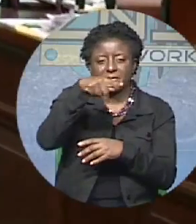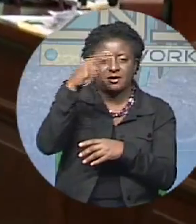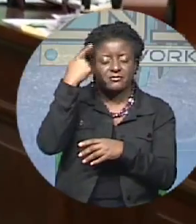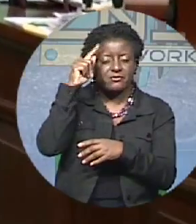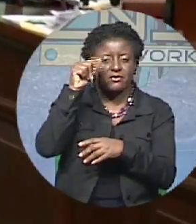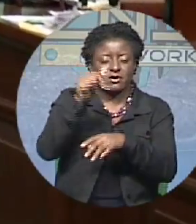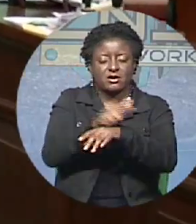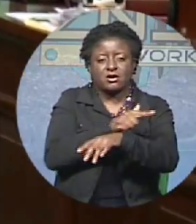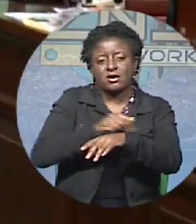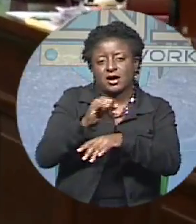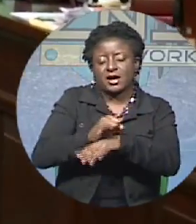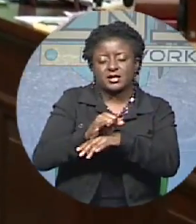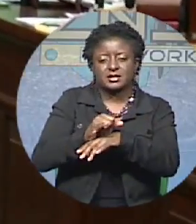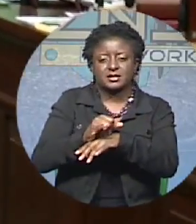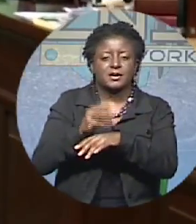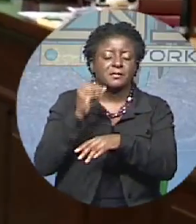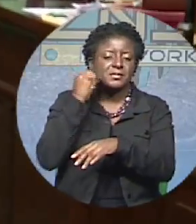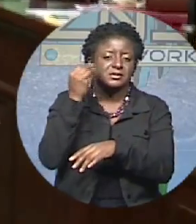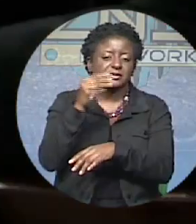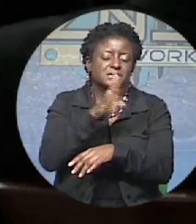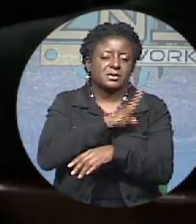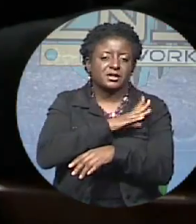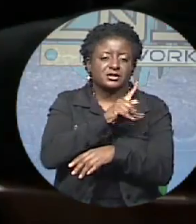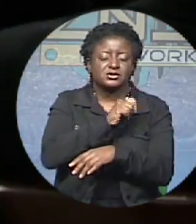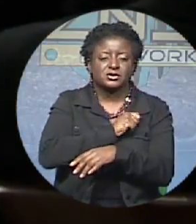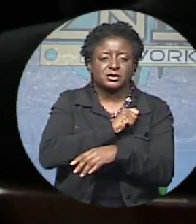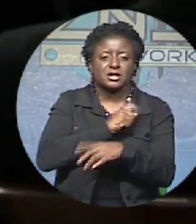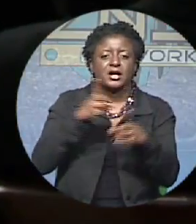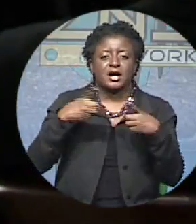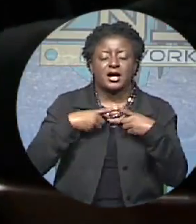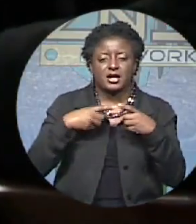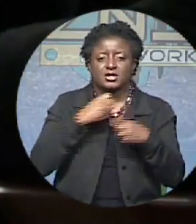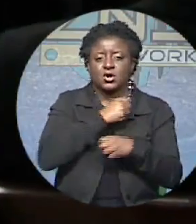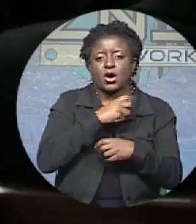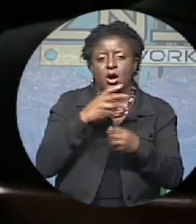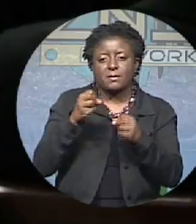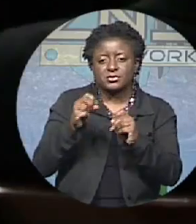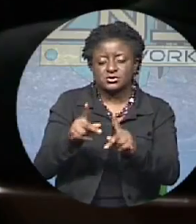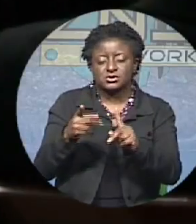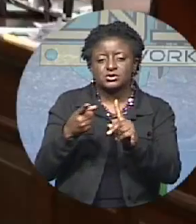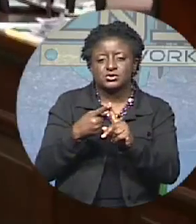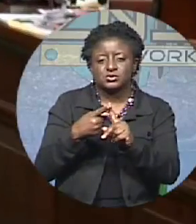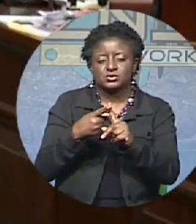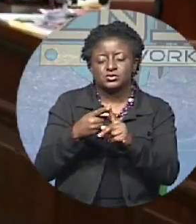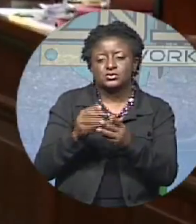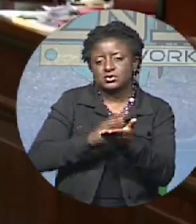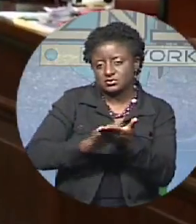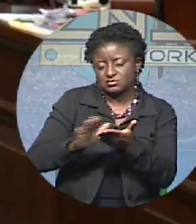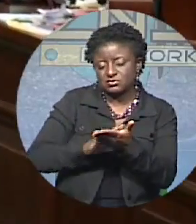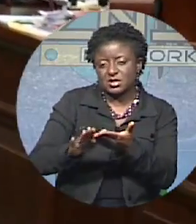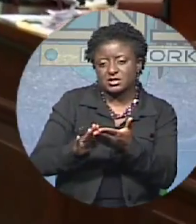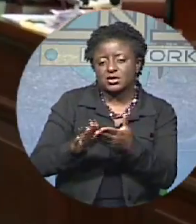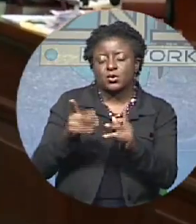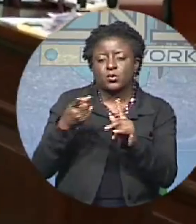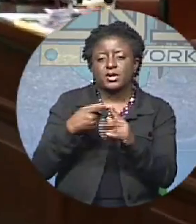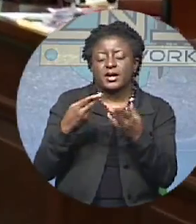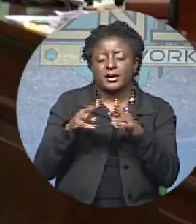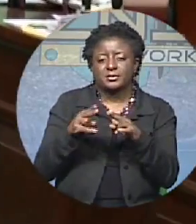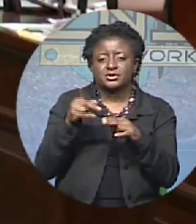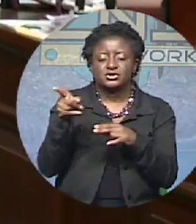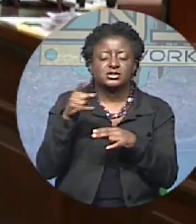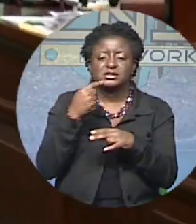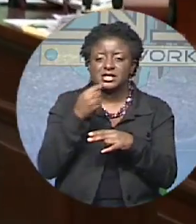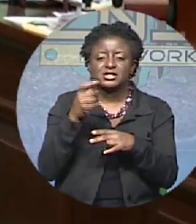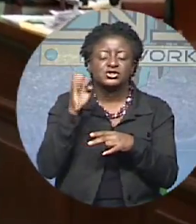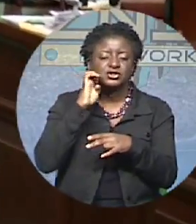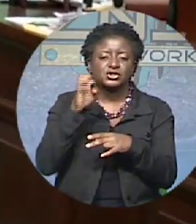Mrs. Loretta Butler-Turner, had the opportunity to erase what was done, she says she would. However, today she did the only thing